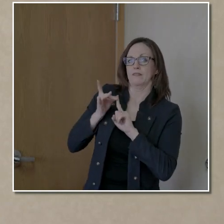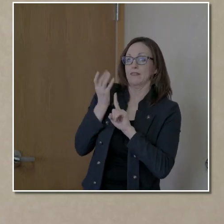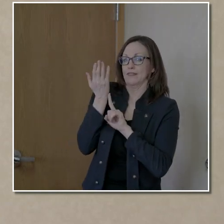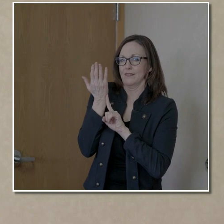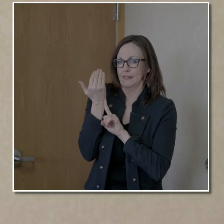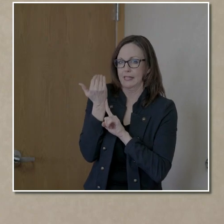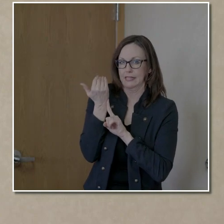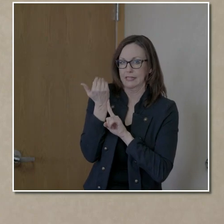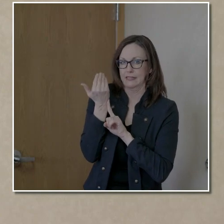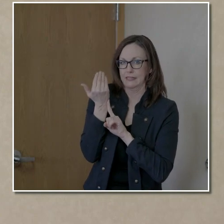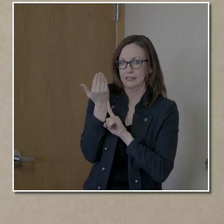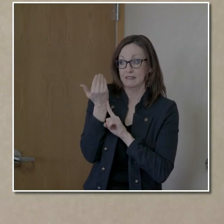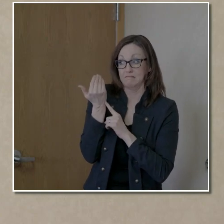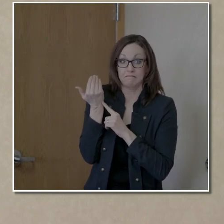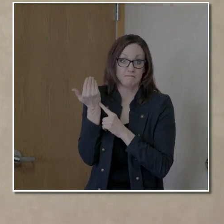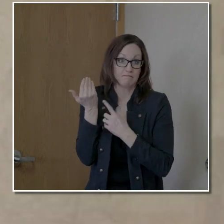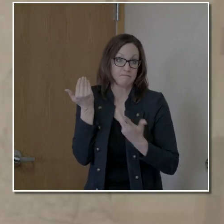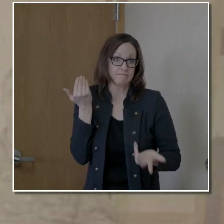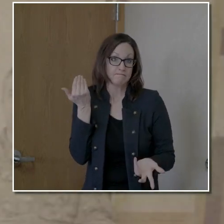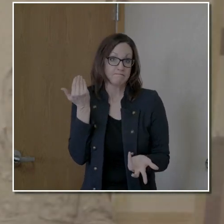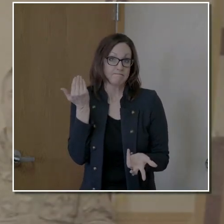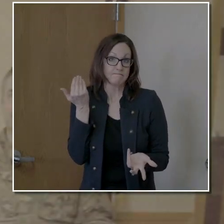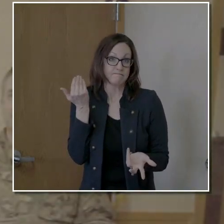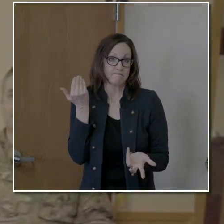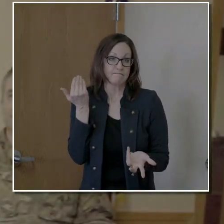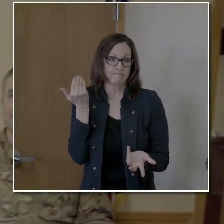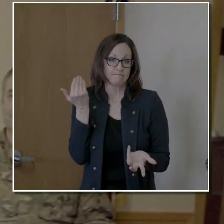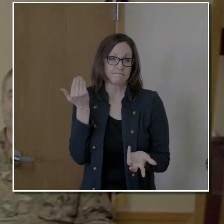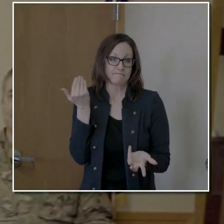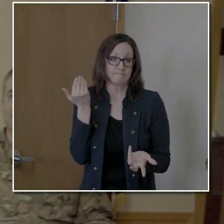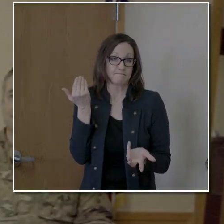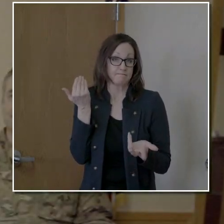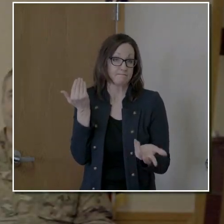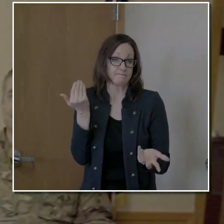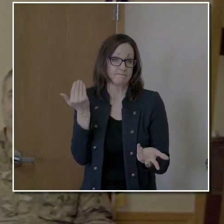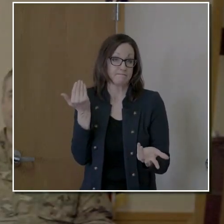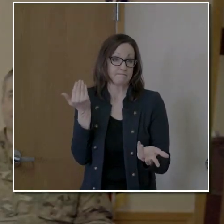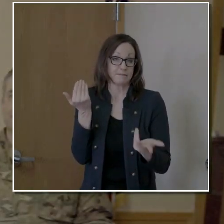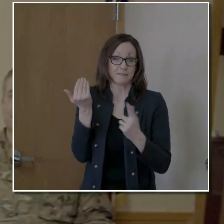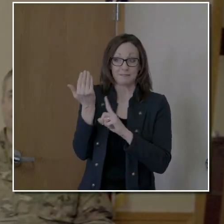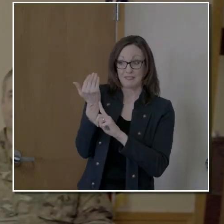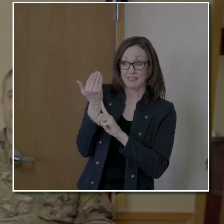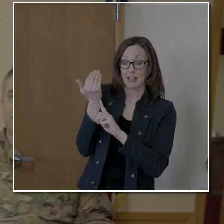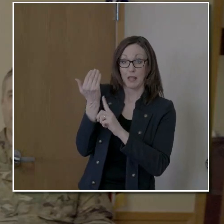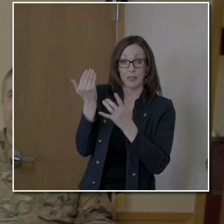Thank you. We'll next go to Abigail Handke from NBC 26.